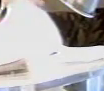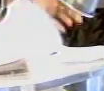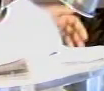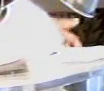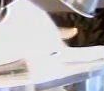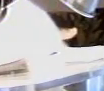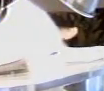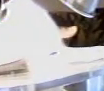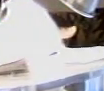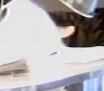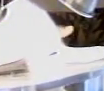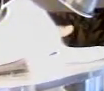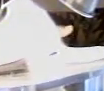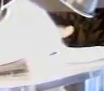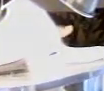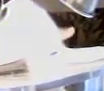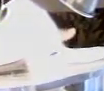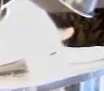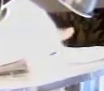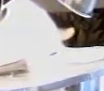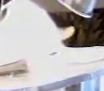The pastor taught us